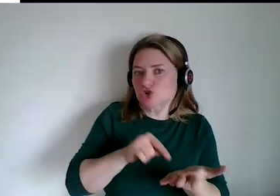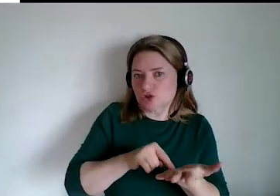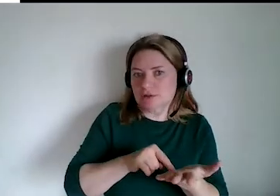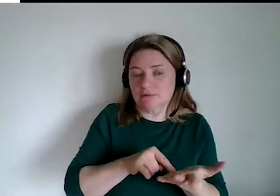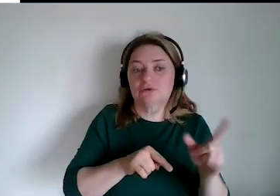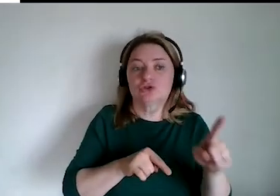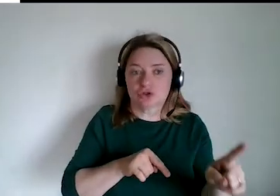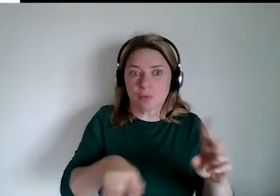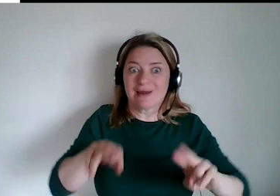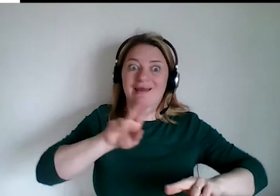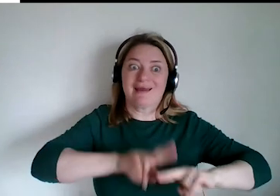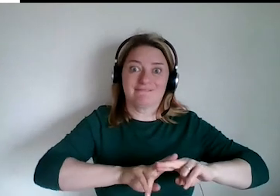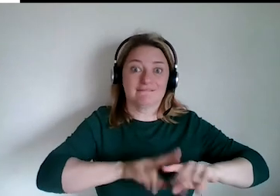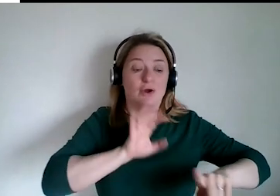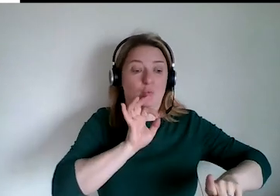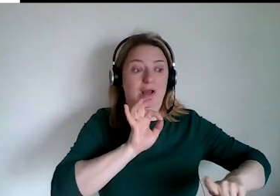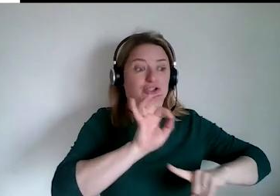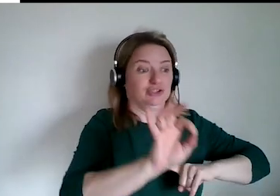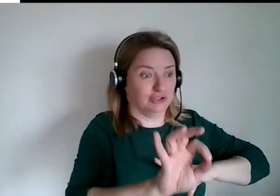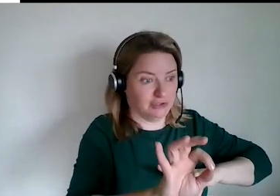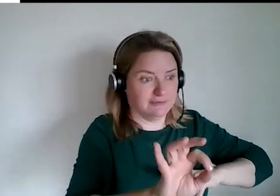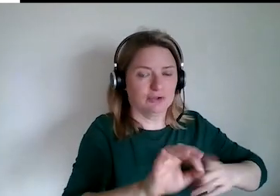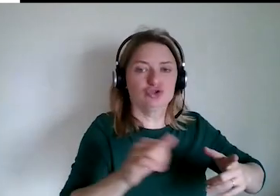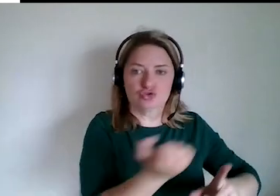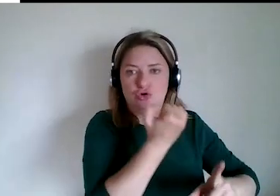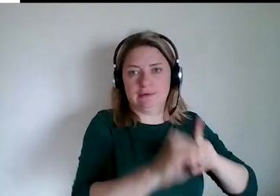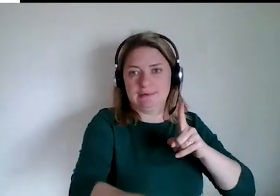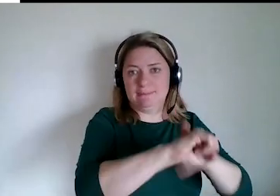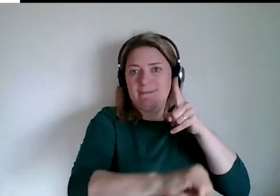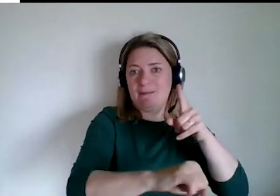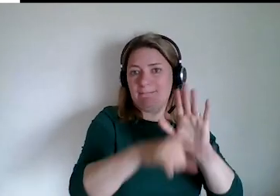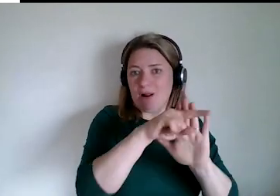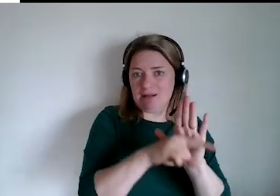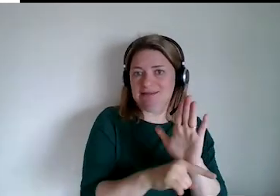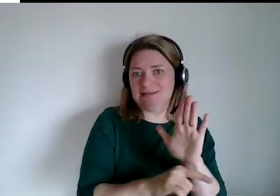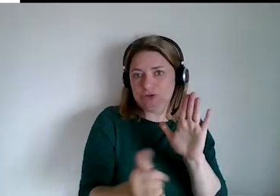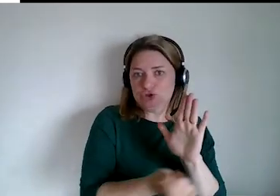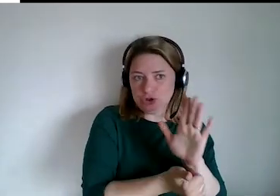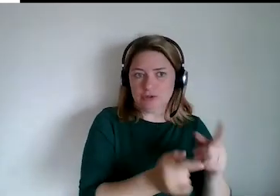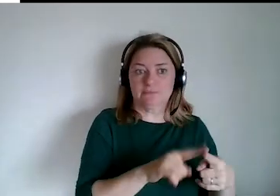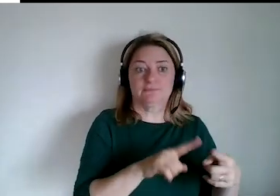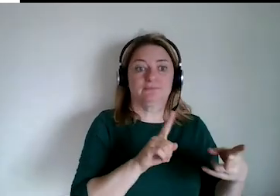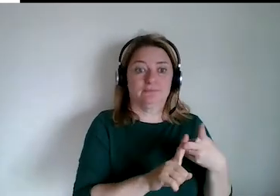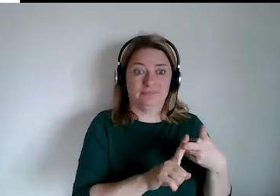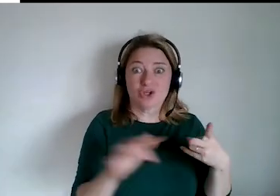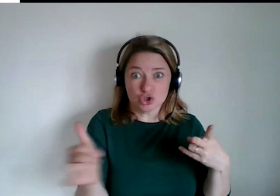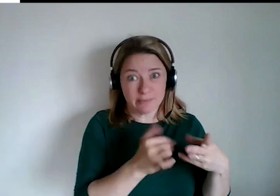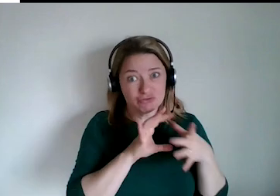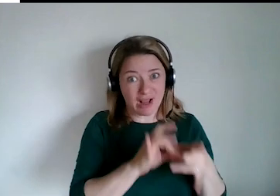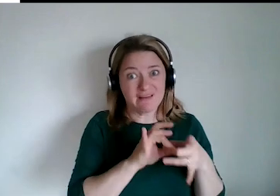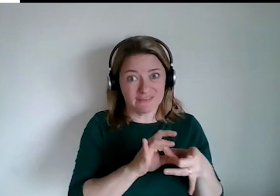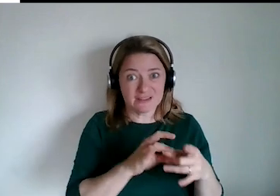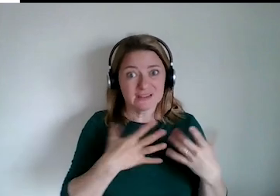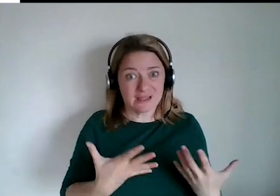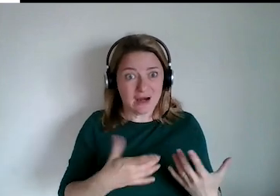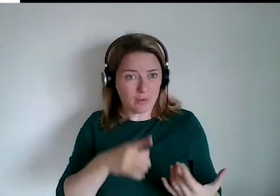ask a question that if you answer it, it's likely to impact policy one way or the other. It's still relevant because quite often, particularly